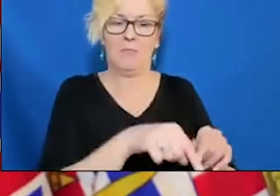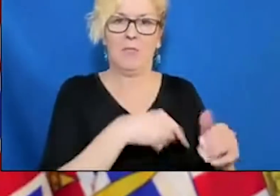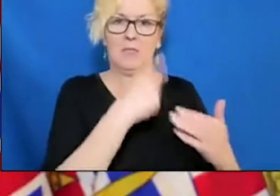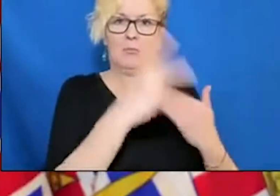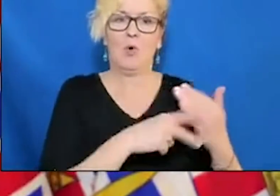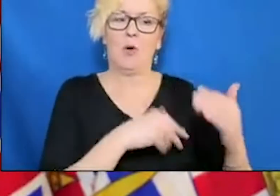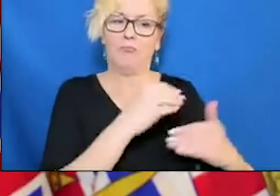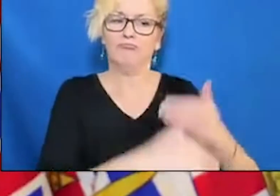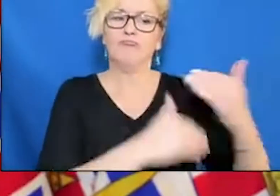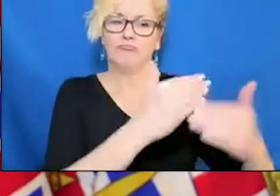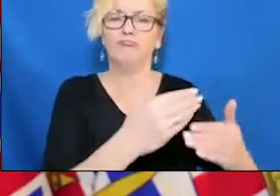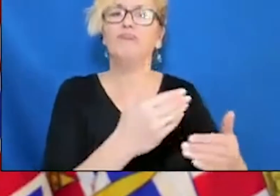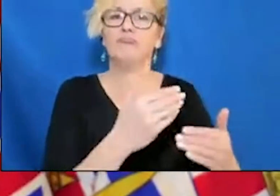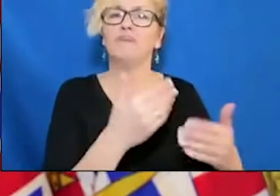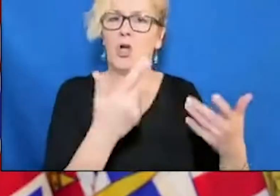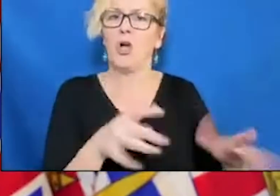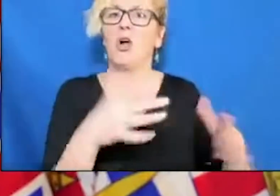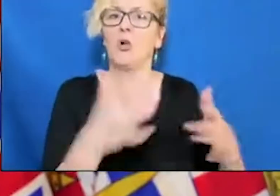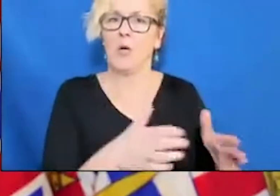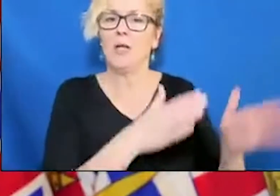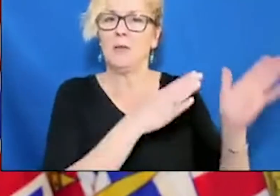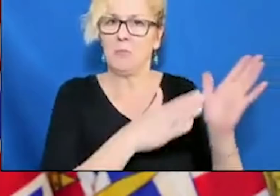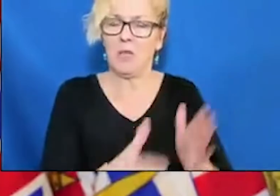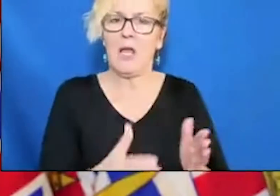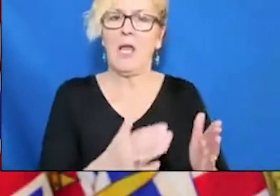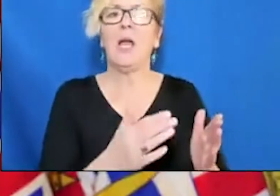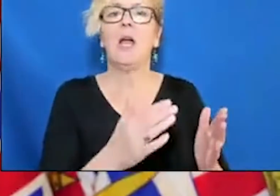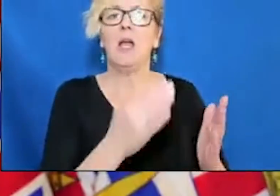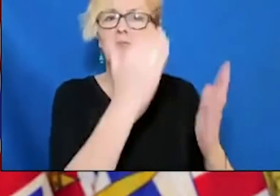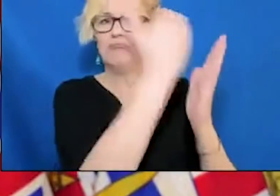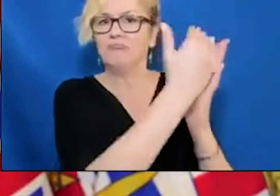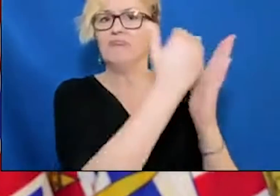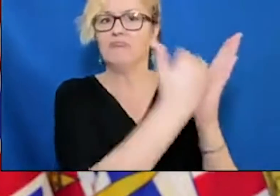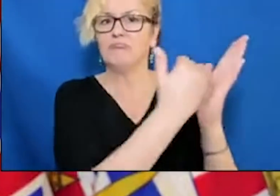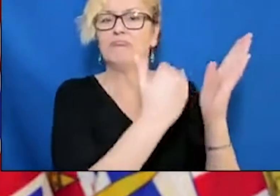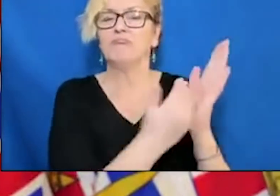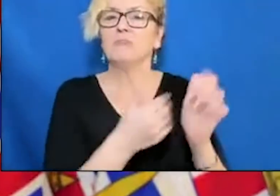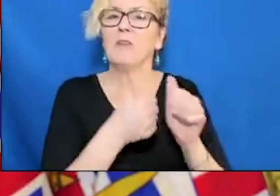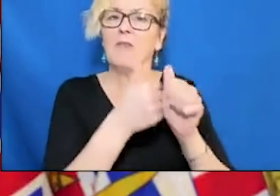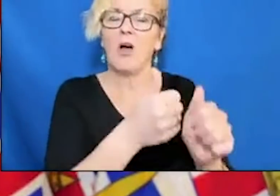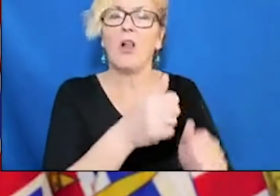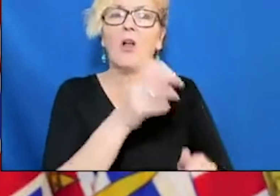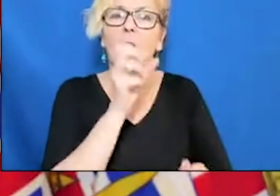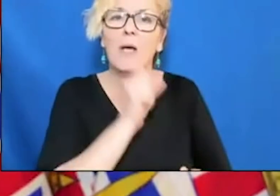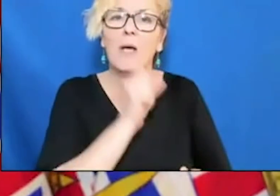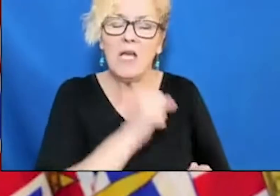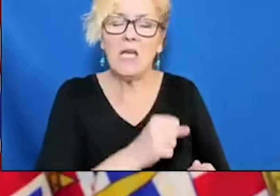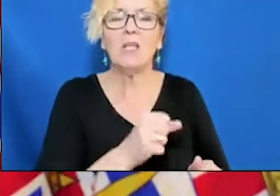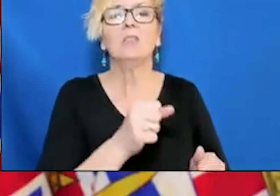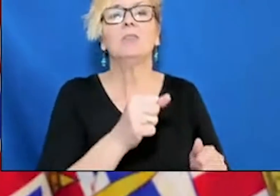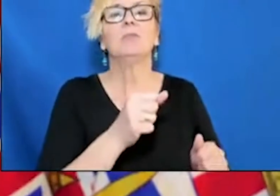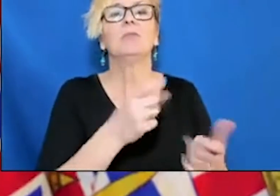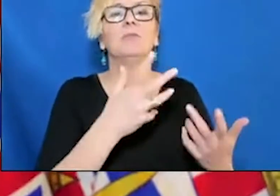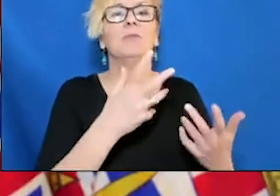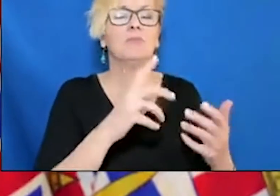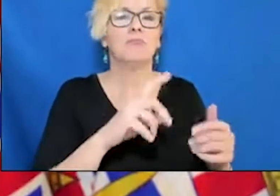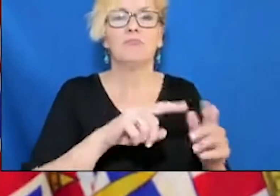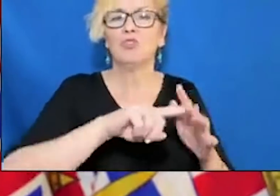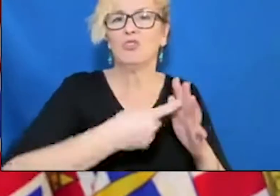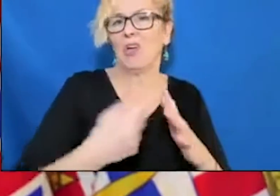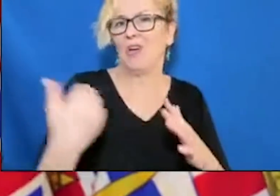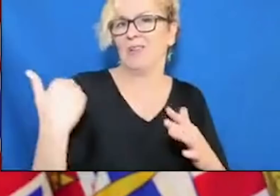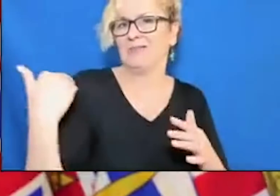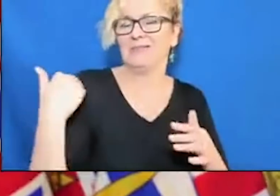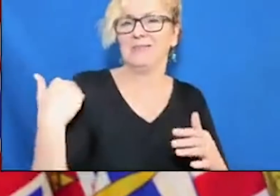as possible, and it's not always clear why someone else is getting a vaccine ahead of you. It is important to remember